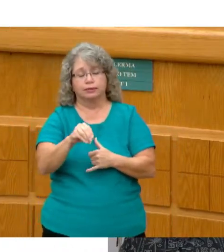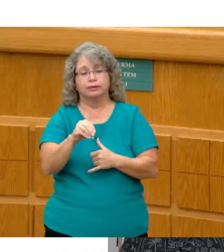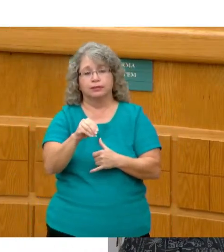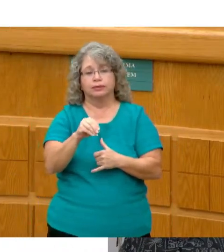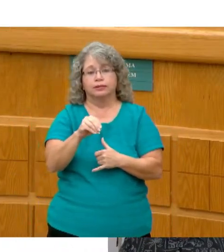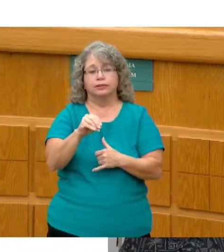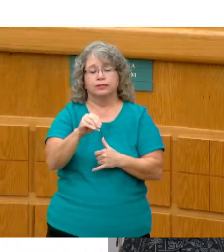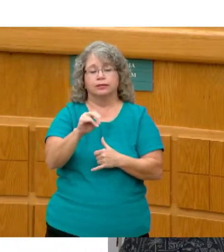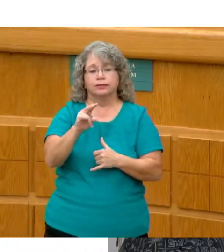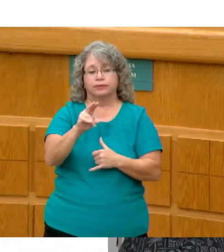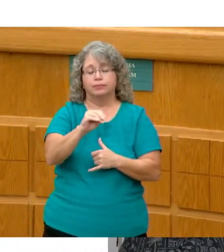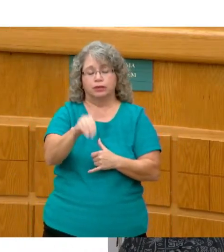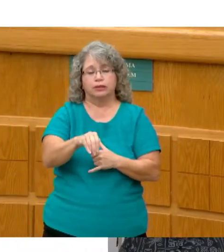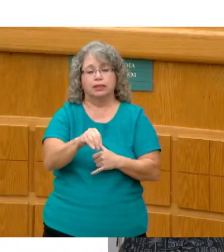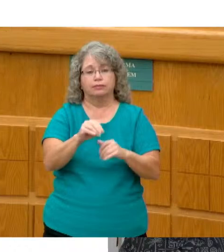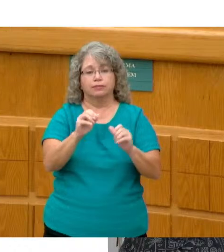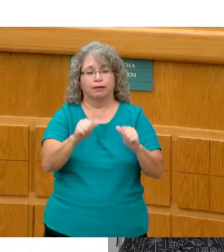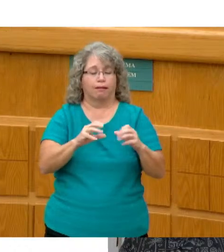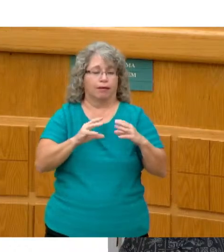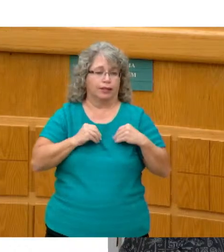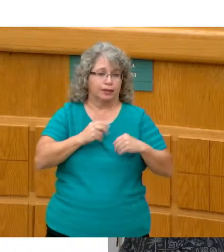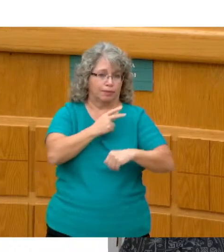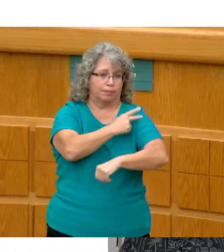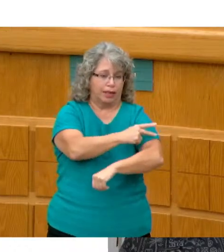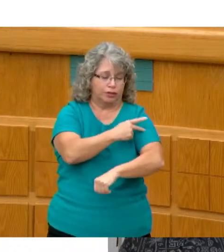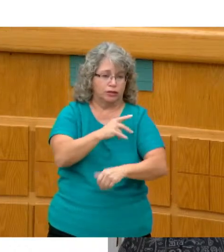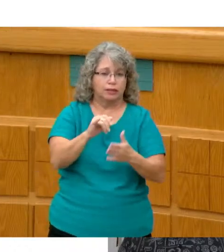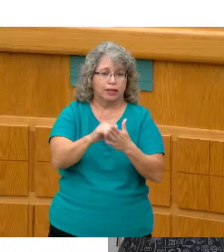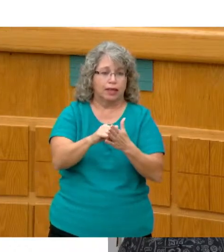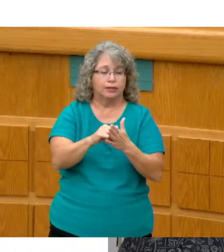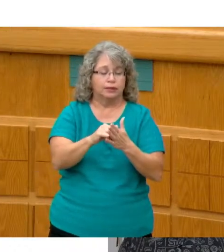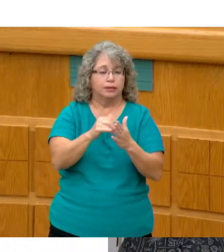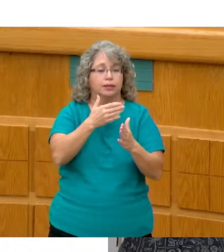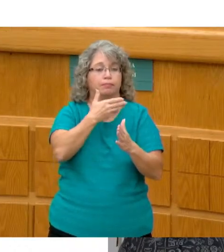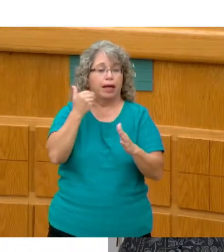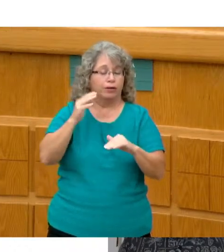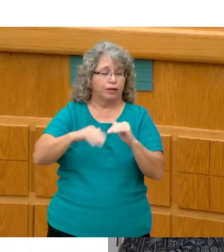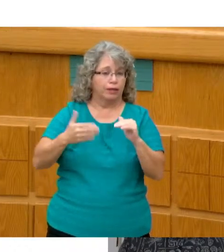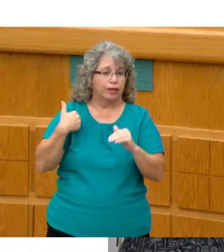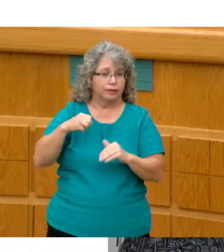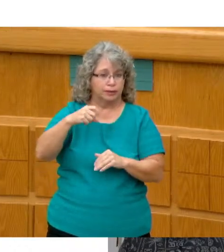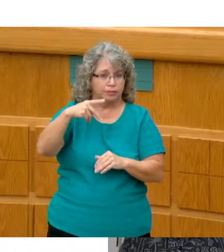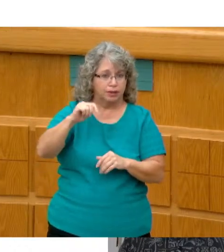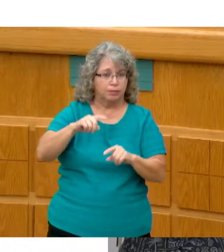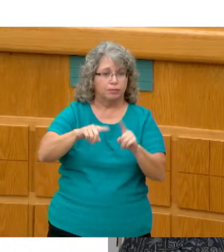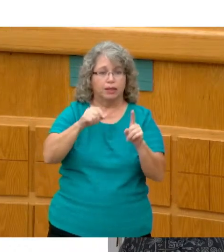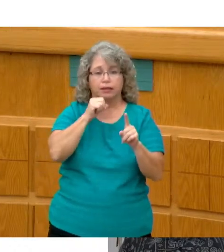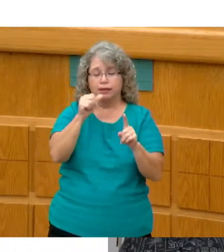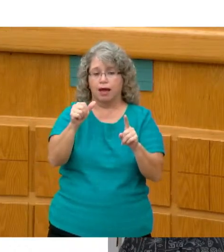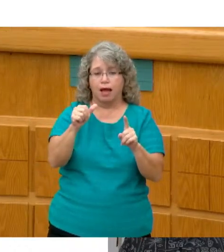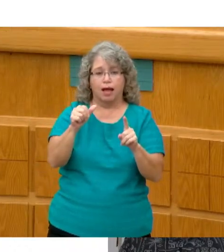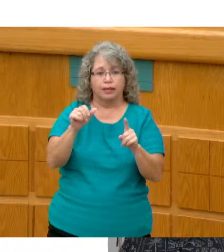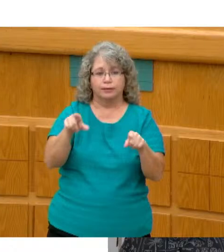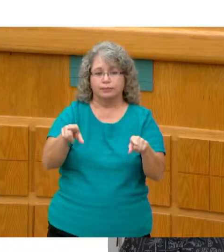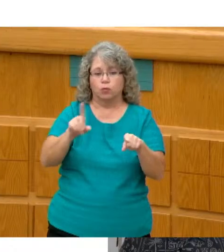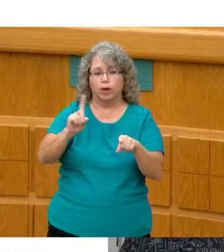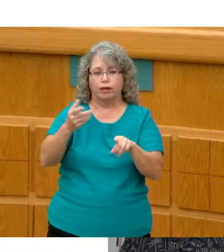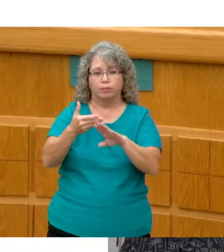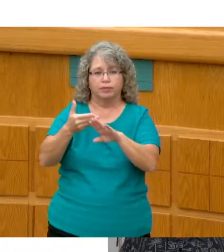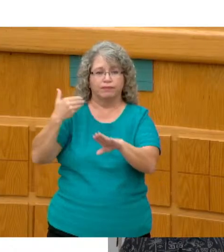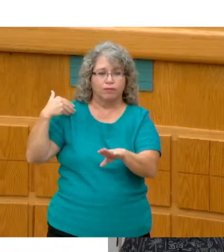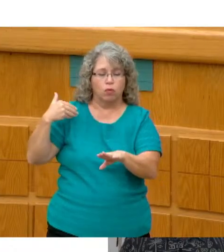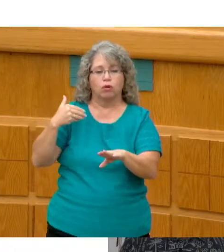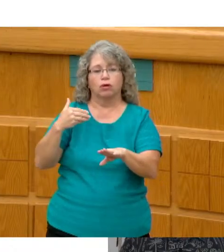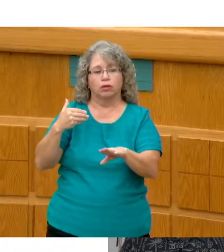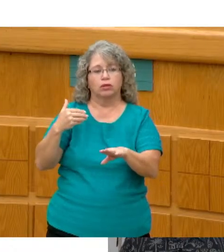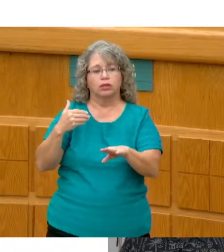at the beginning of September, but still not nearly where we were back in the majority of the pandemic, mainly before the